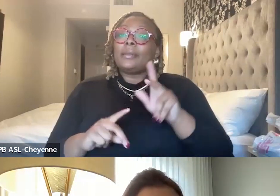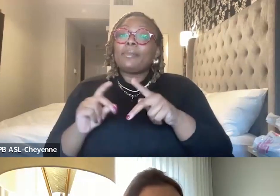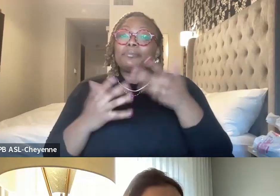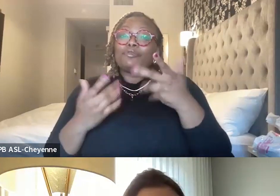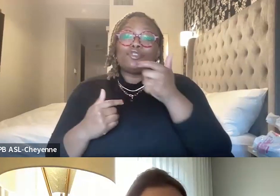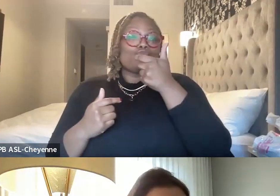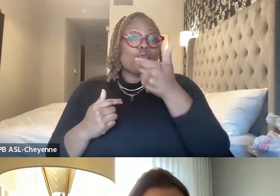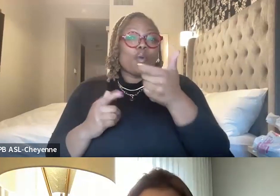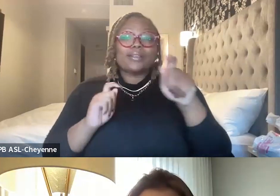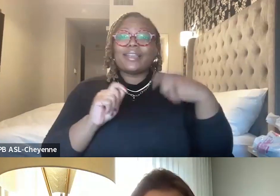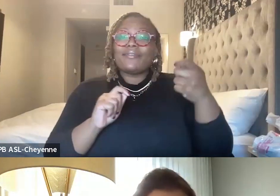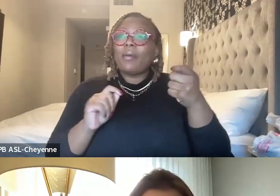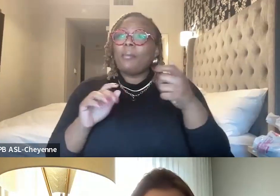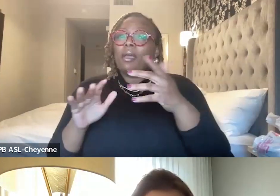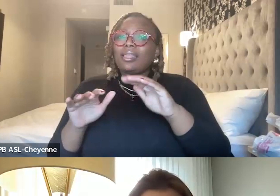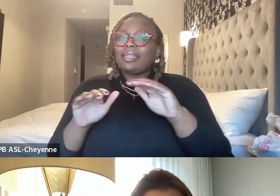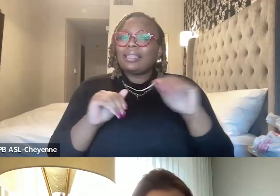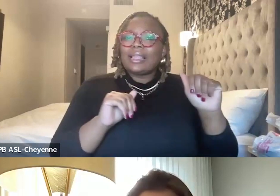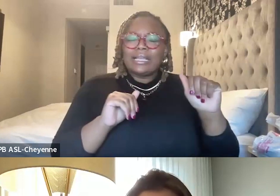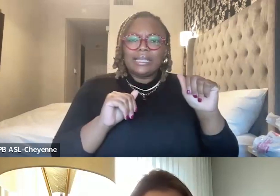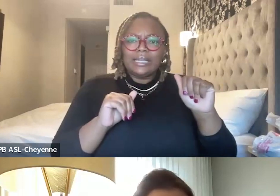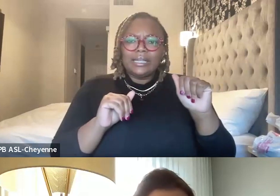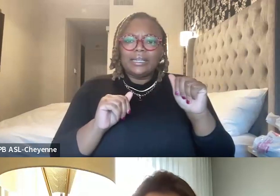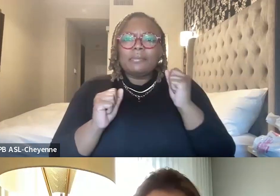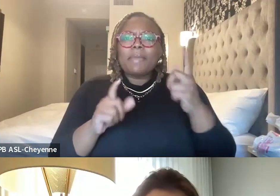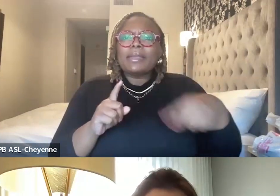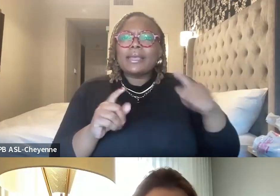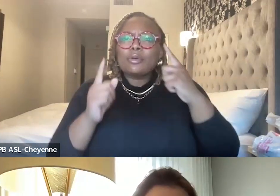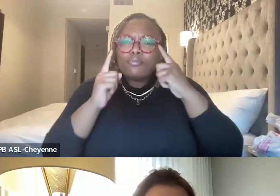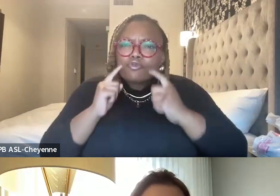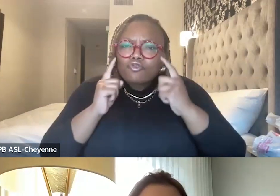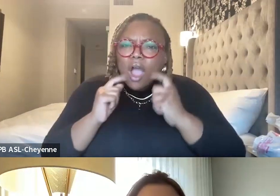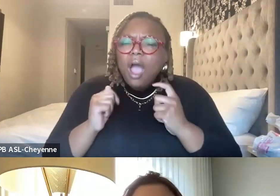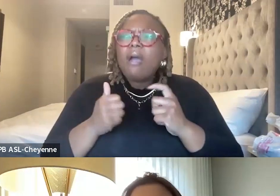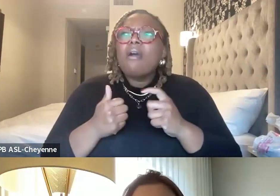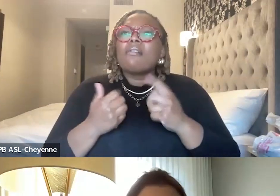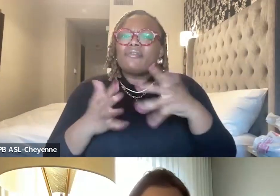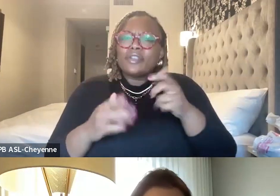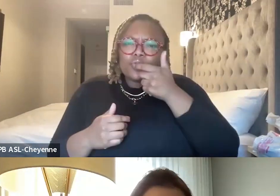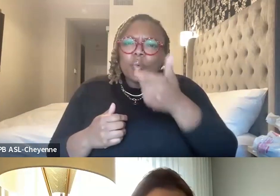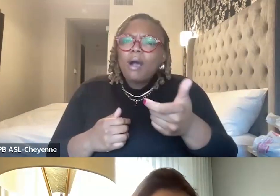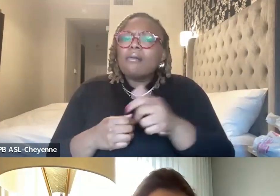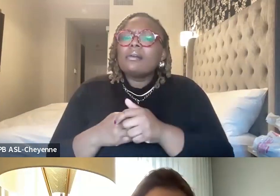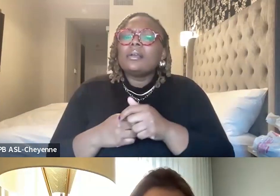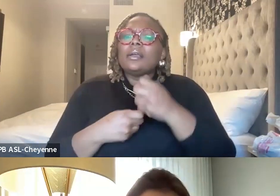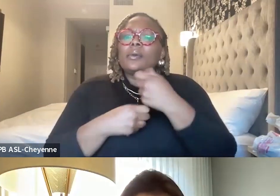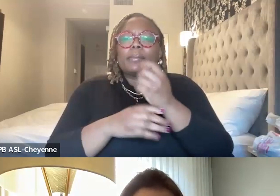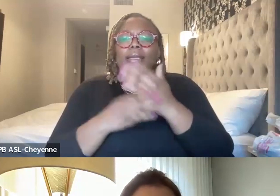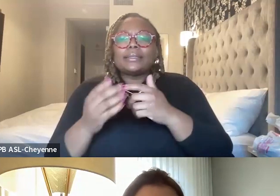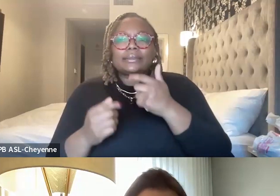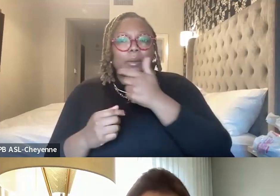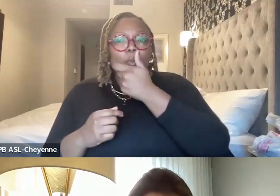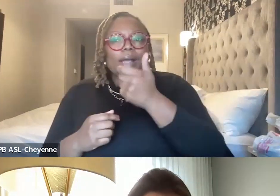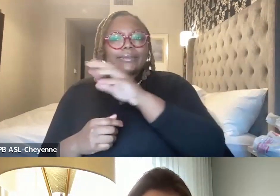know, completely, many of them crying a lot. We made some screenings here in